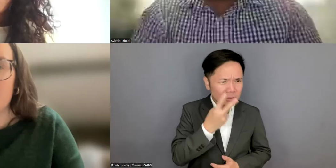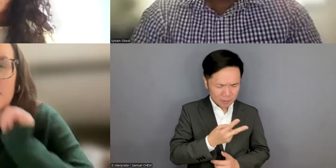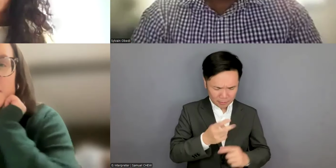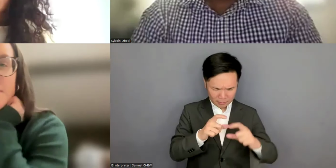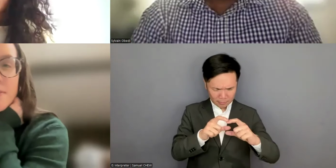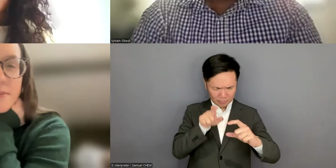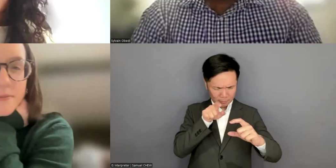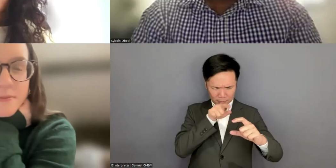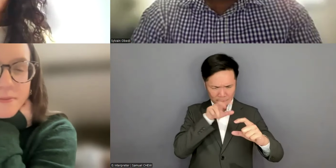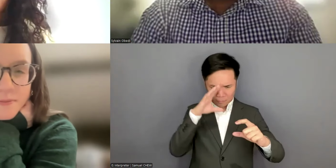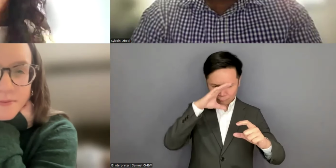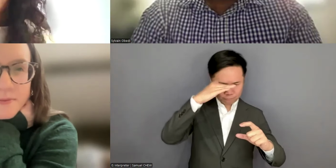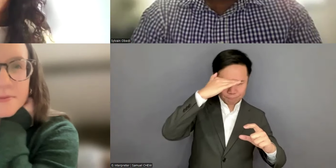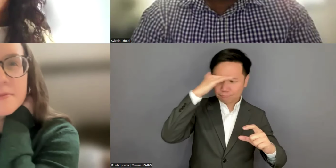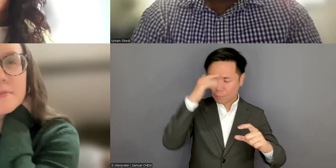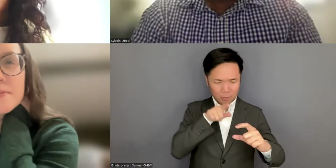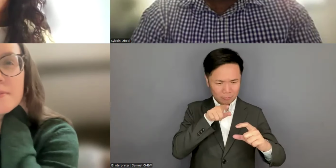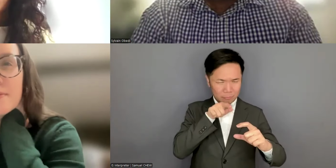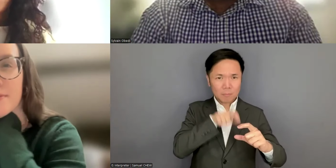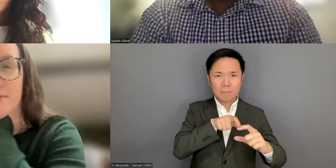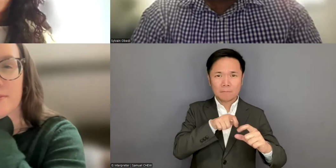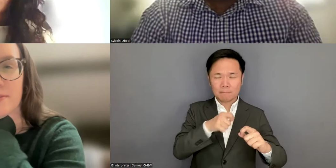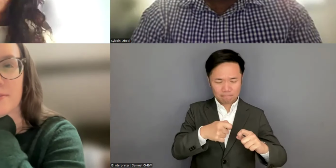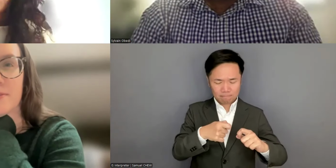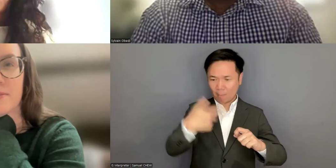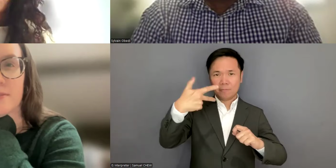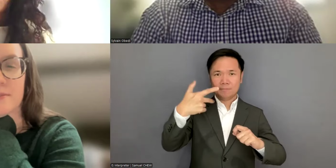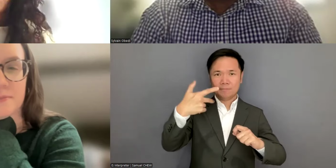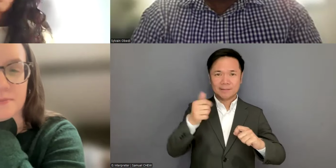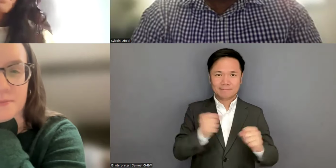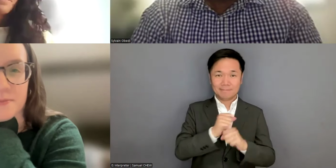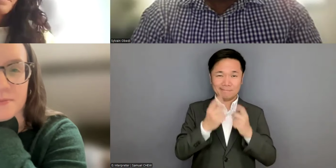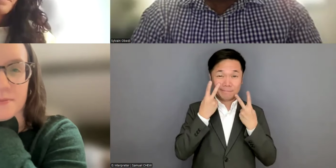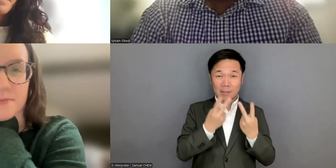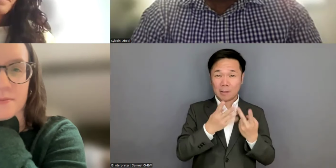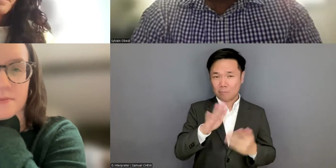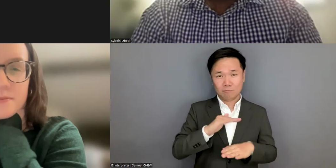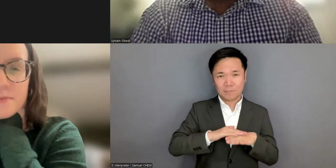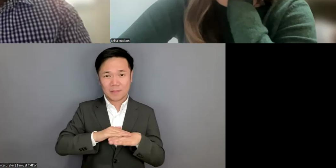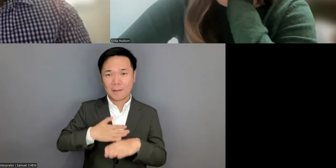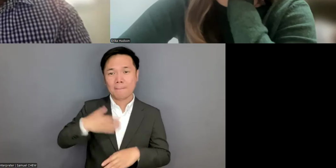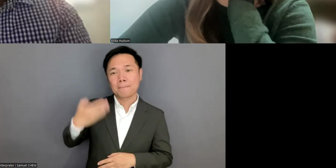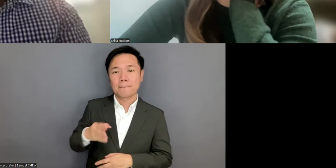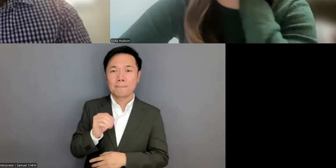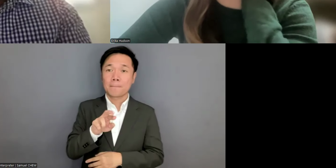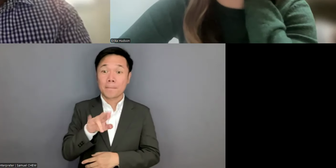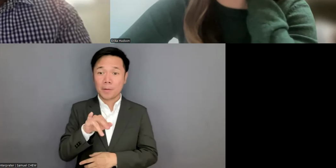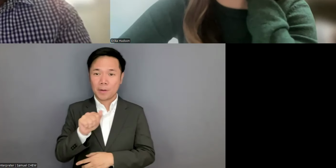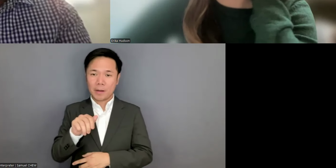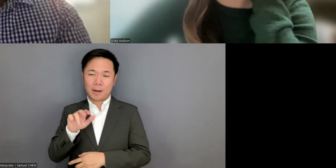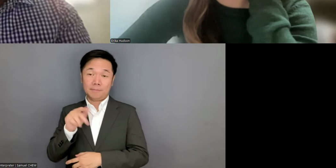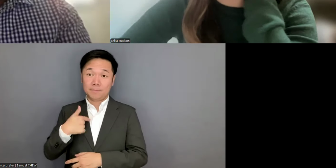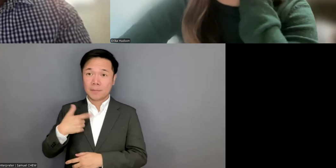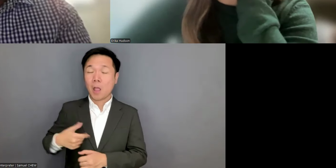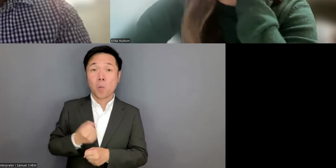here actually. That's a problem. But I can shortly introduce myself. My name is Maria. I work in an